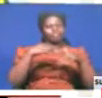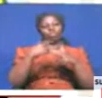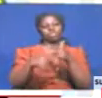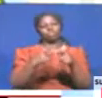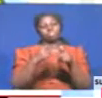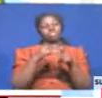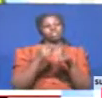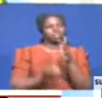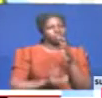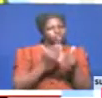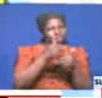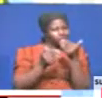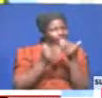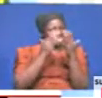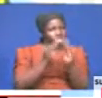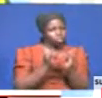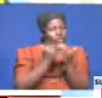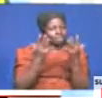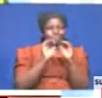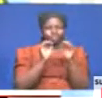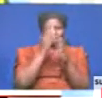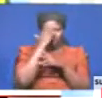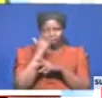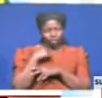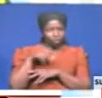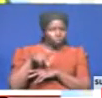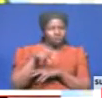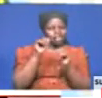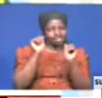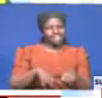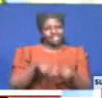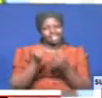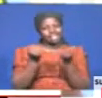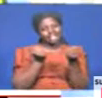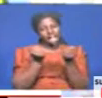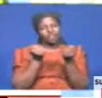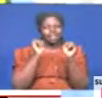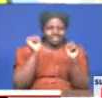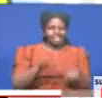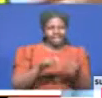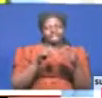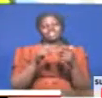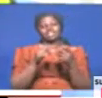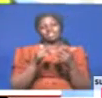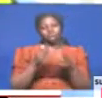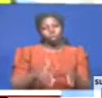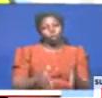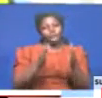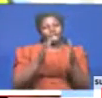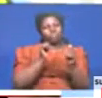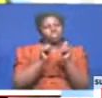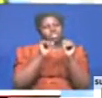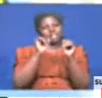new utilities, because there's a walkable and drivable utility tunnel that one is able then to connect